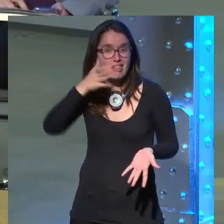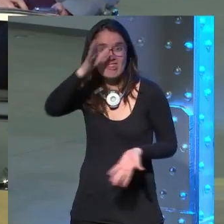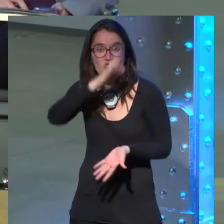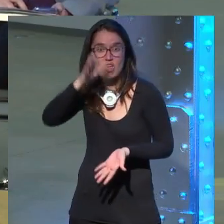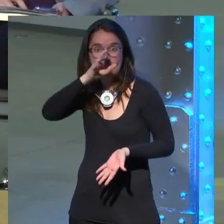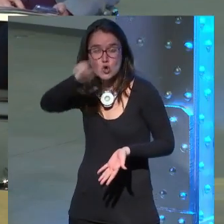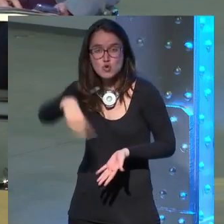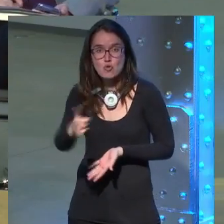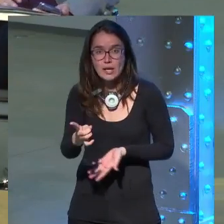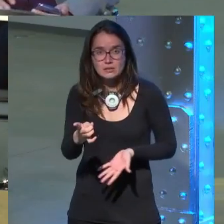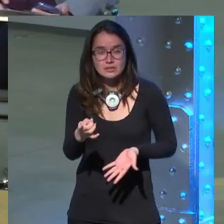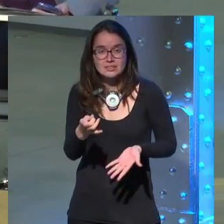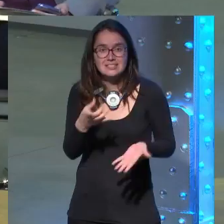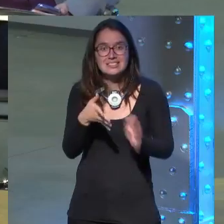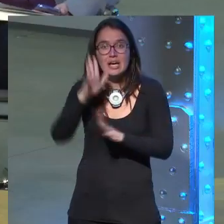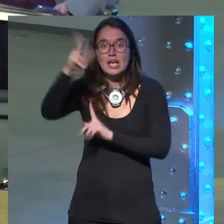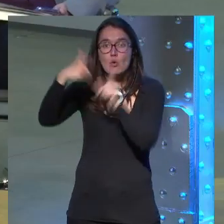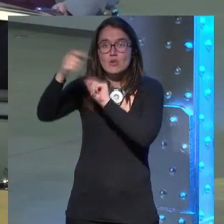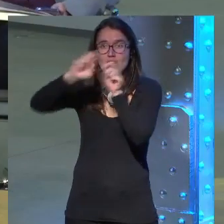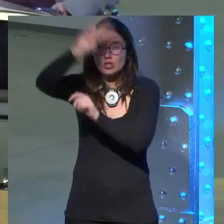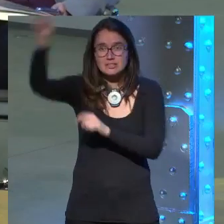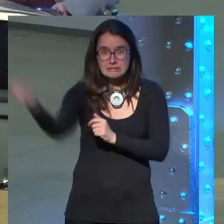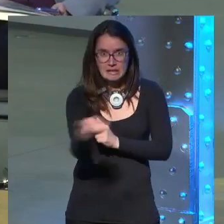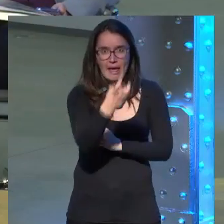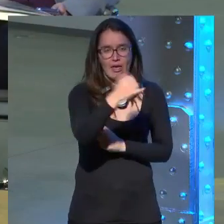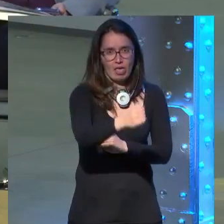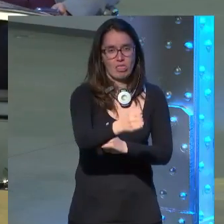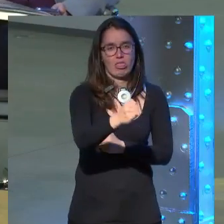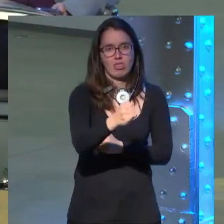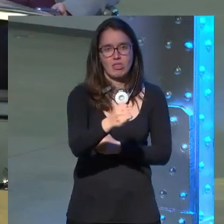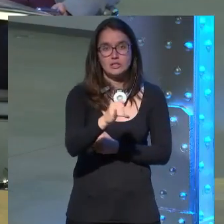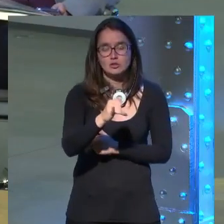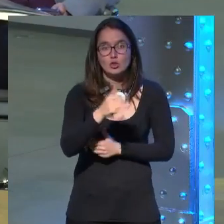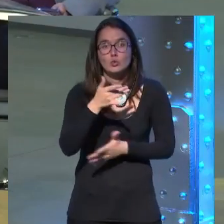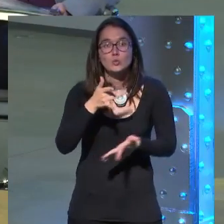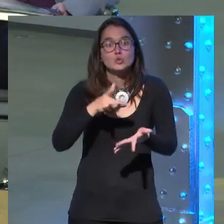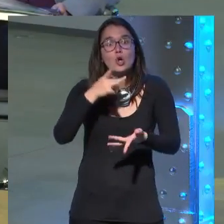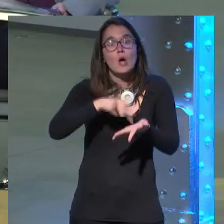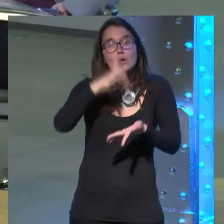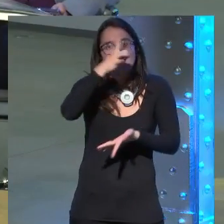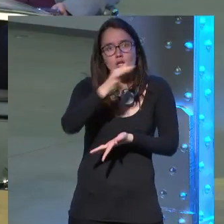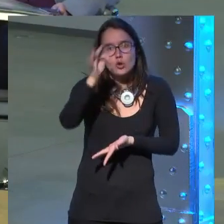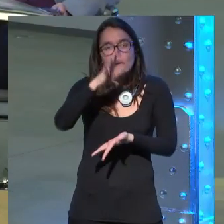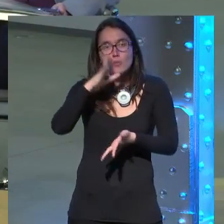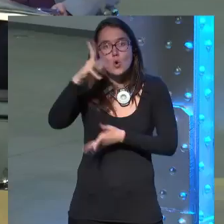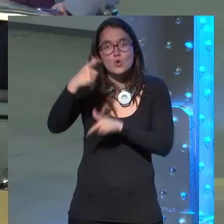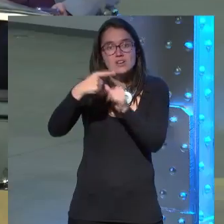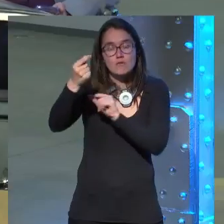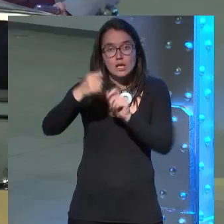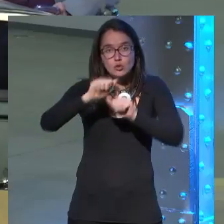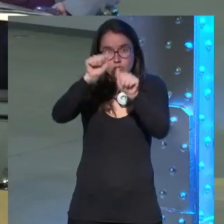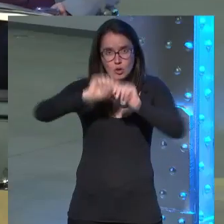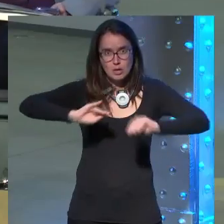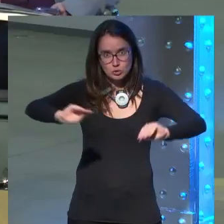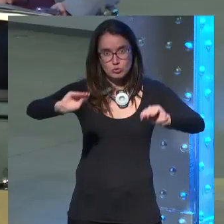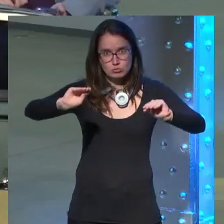multiverses, and this is our best explanation for why the universe is tuned like it is. We can